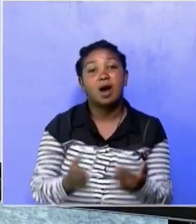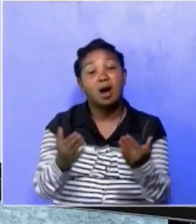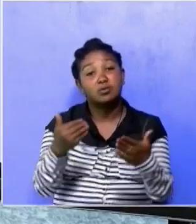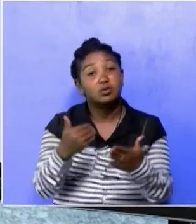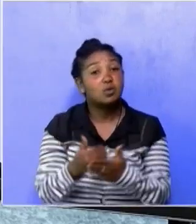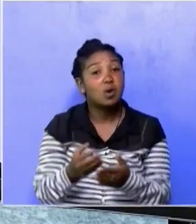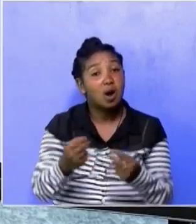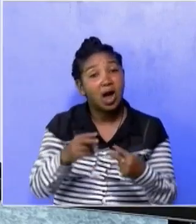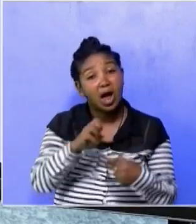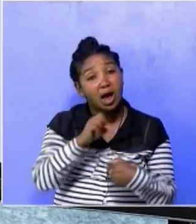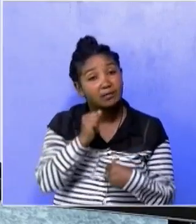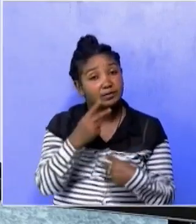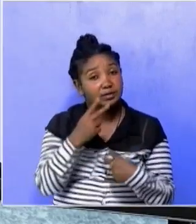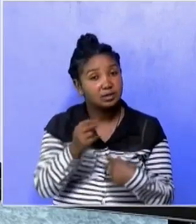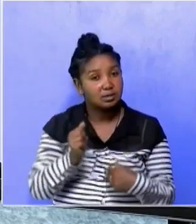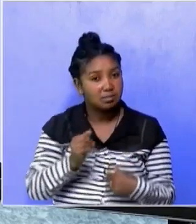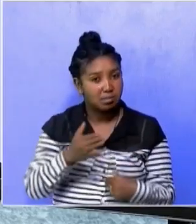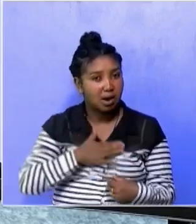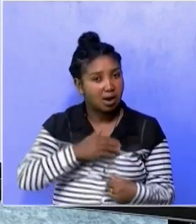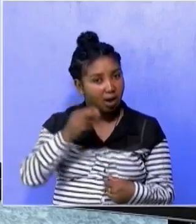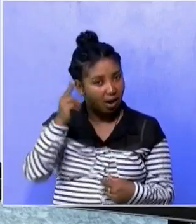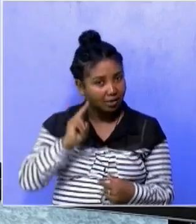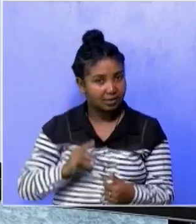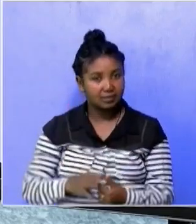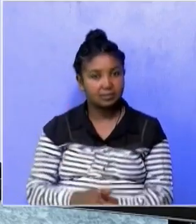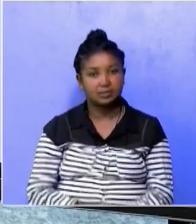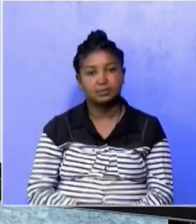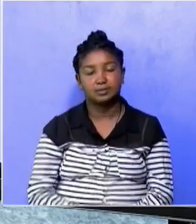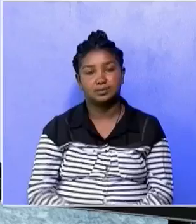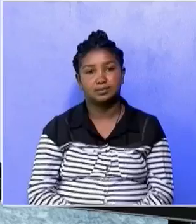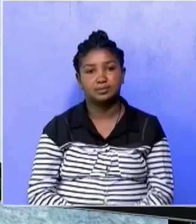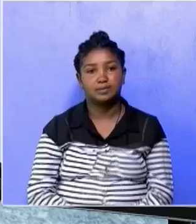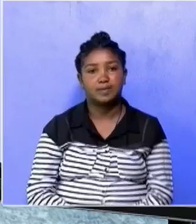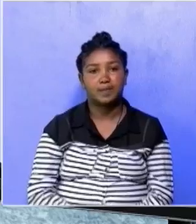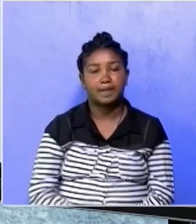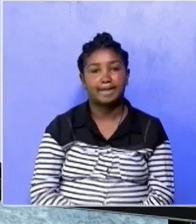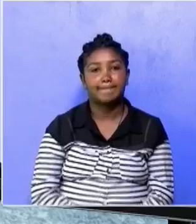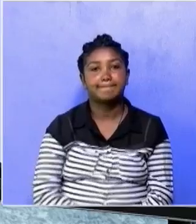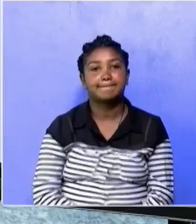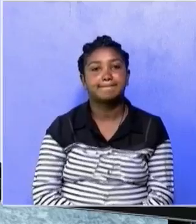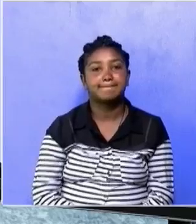haven't seen my uncle. Good.